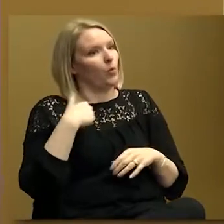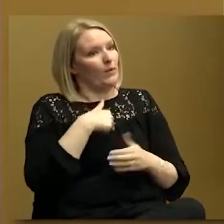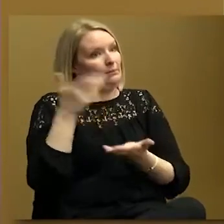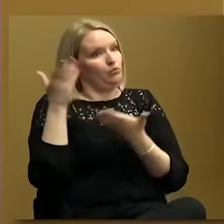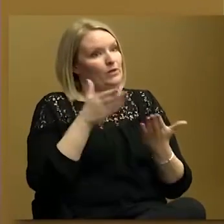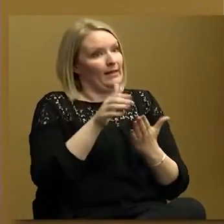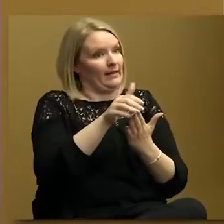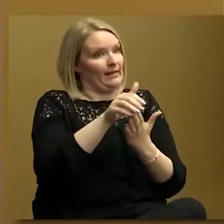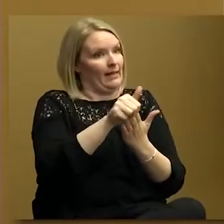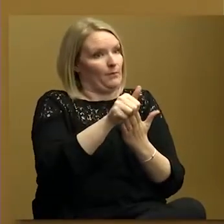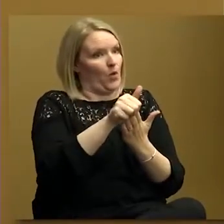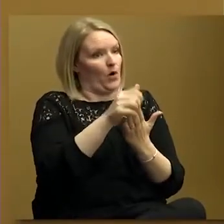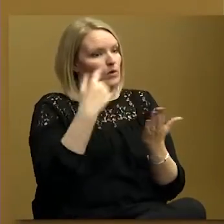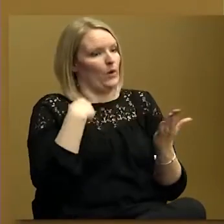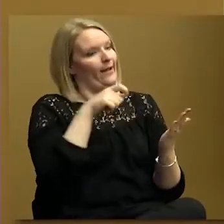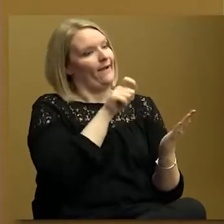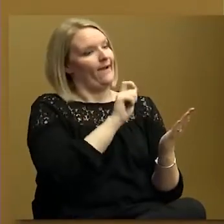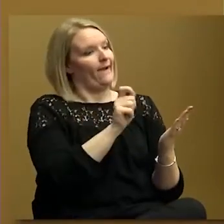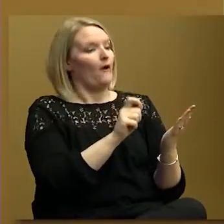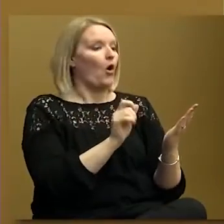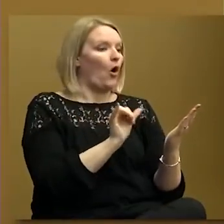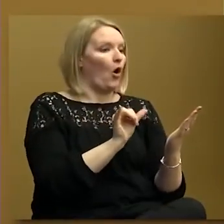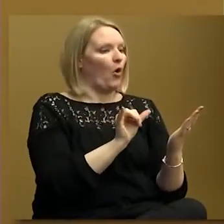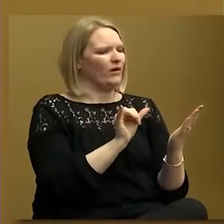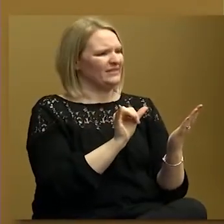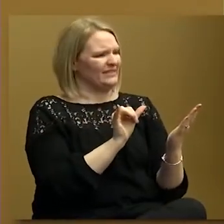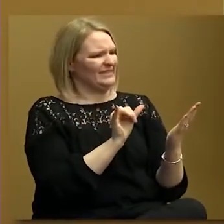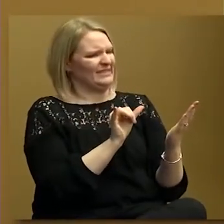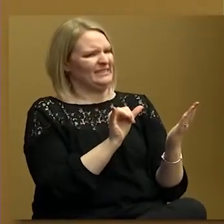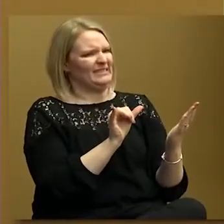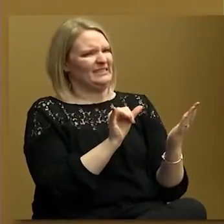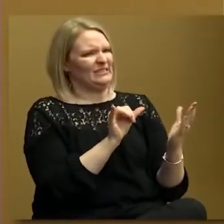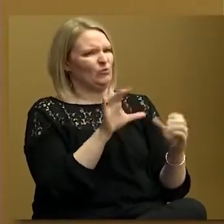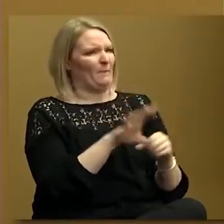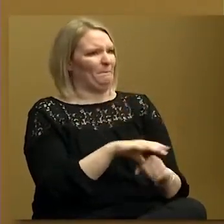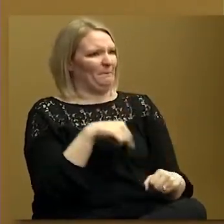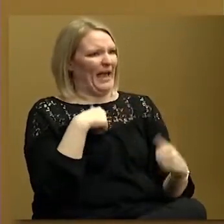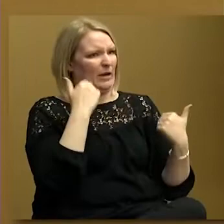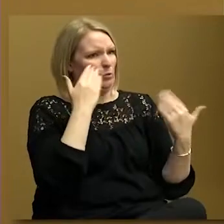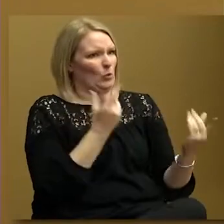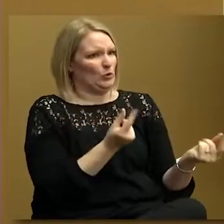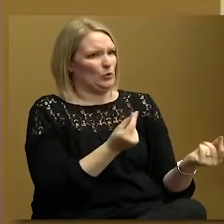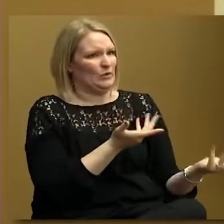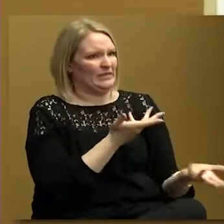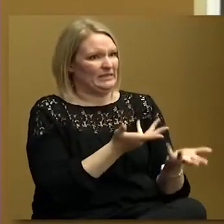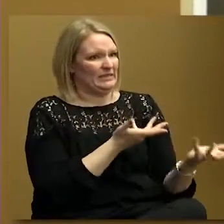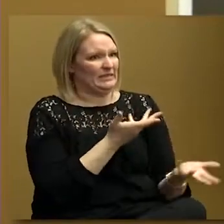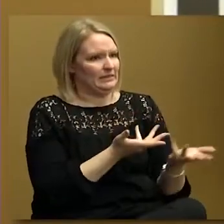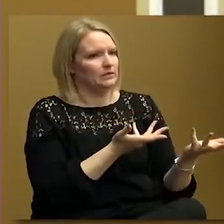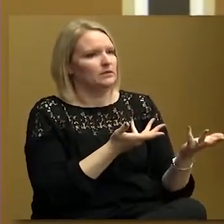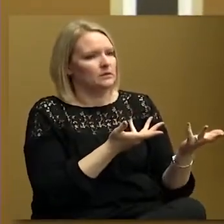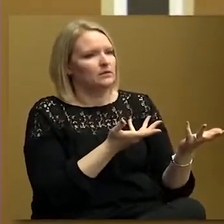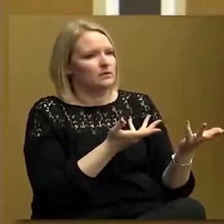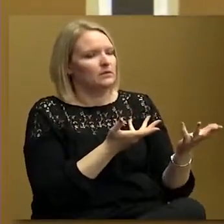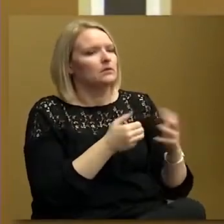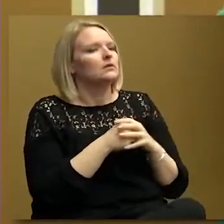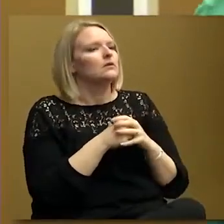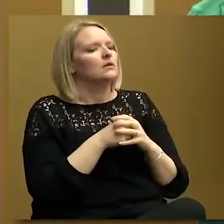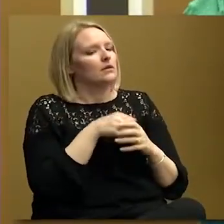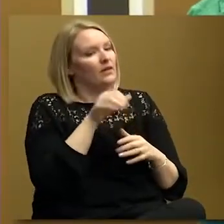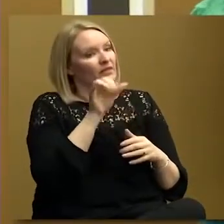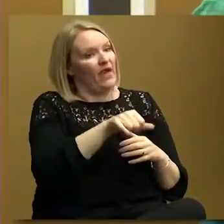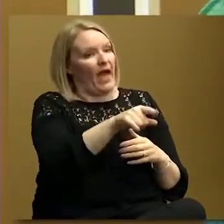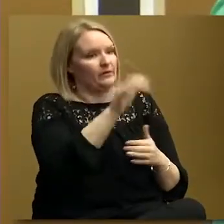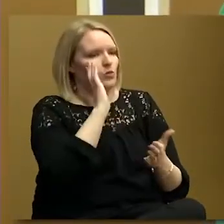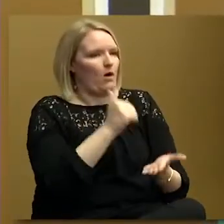clipboards and we act all official and we're going, oh crap, I don't know what to do here, but I'm going to look like I do. How's that? So this kind of helps